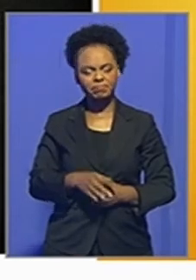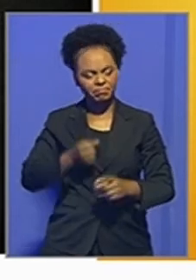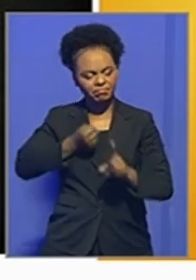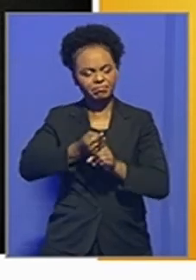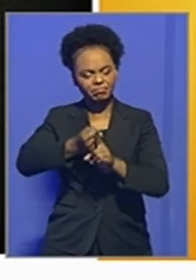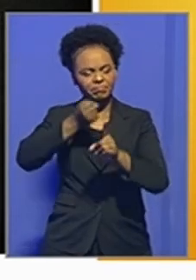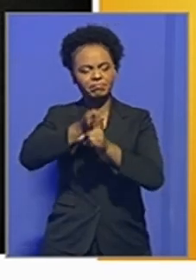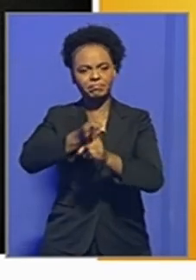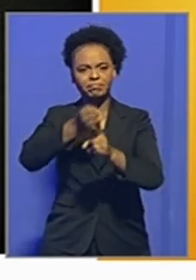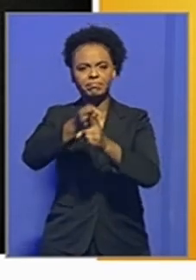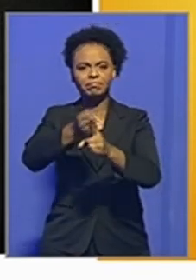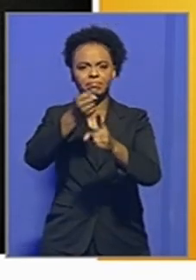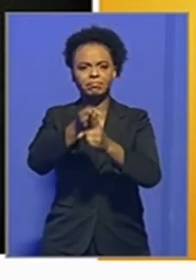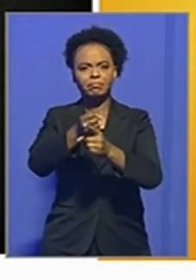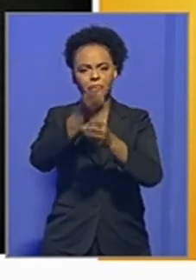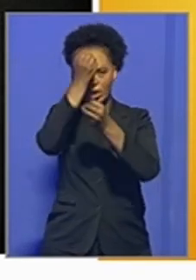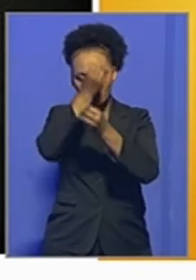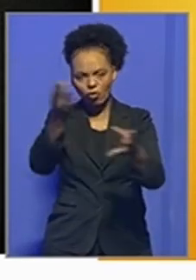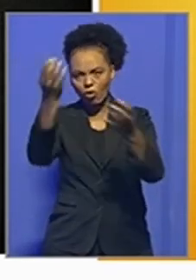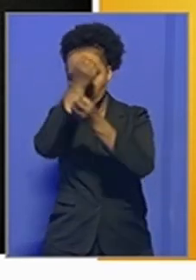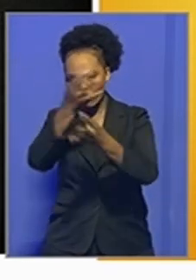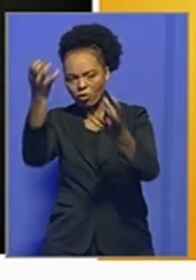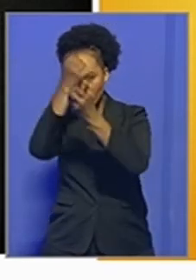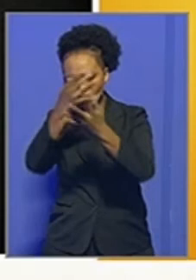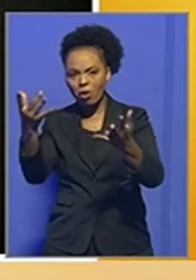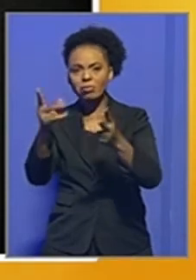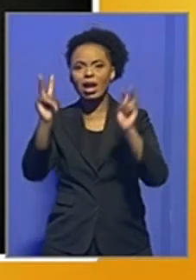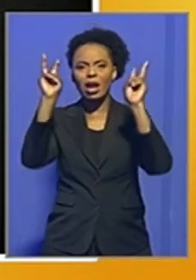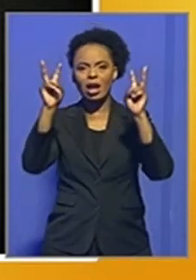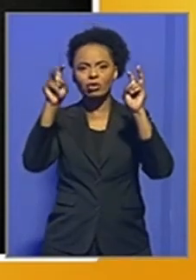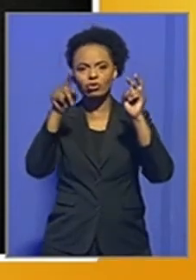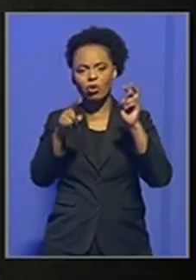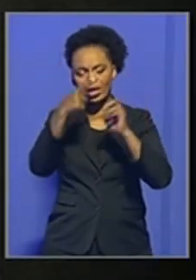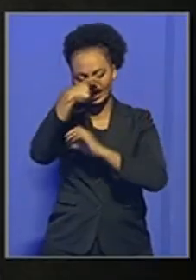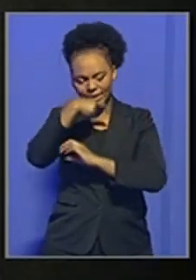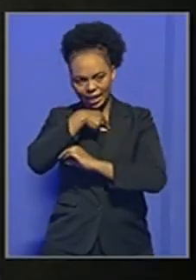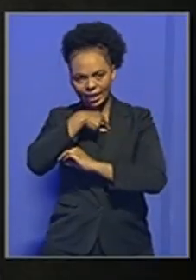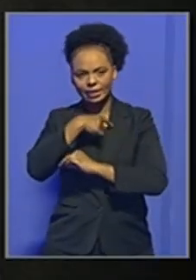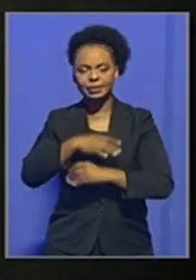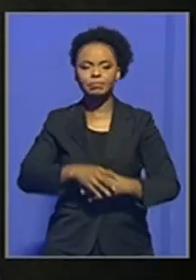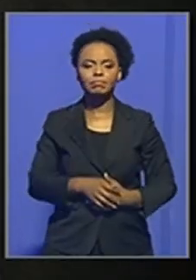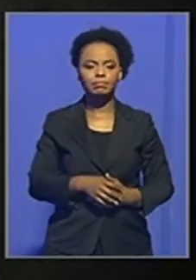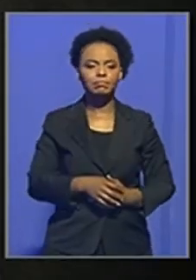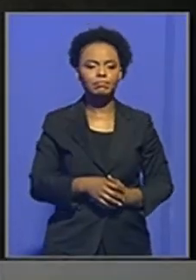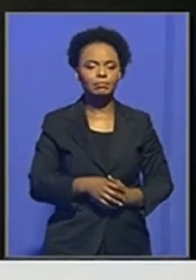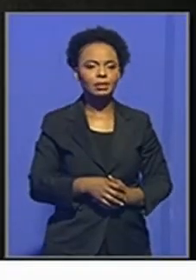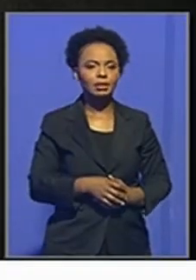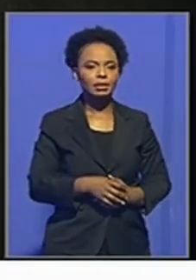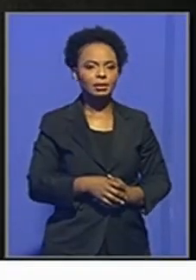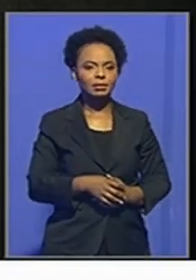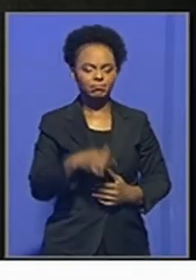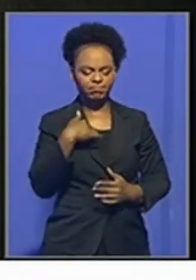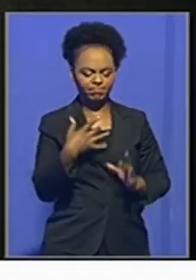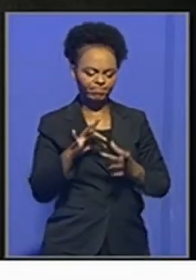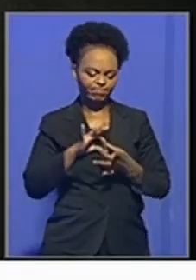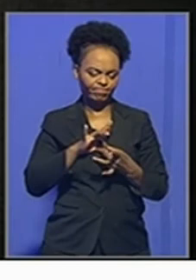burden of informing the nation of these sad news. I worked closely with him during the time I